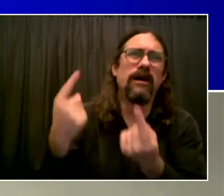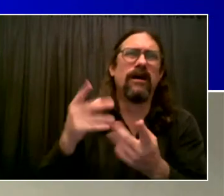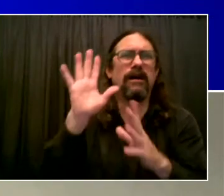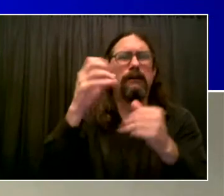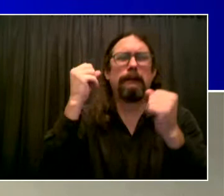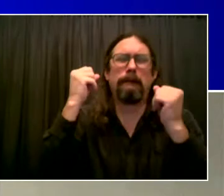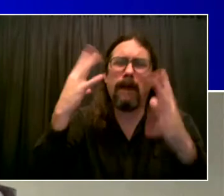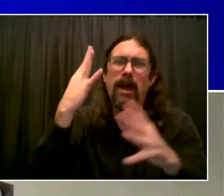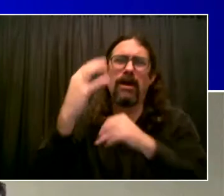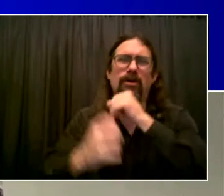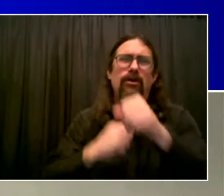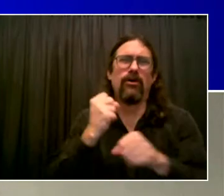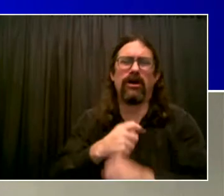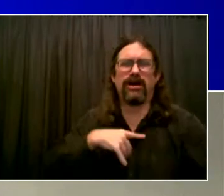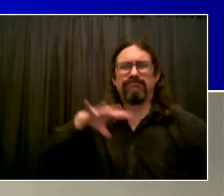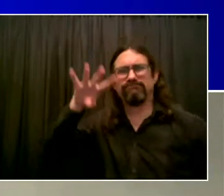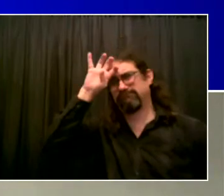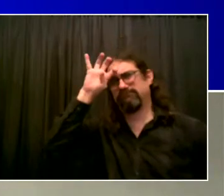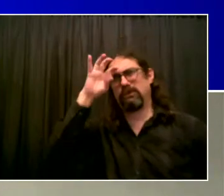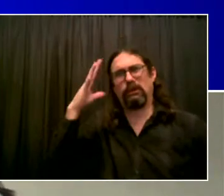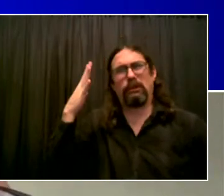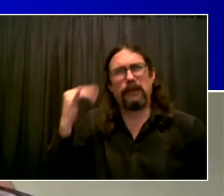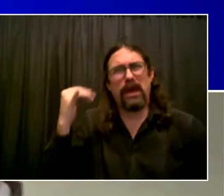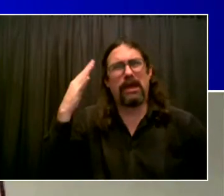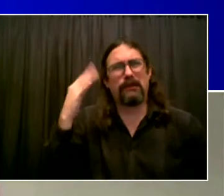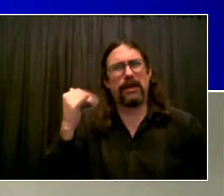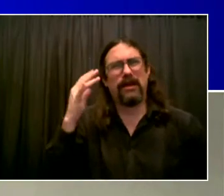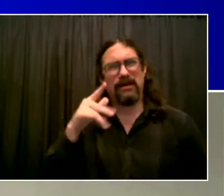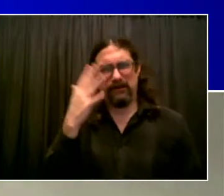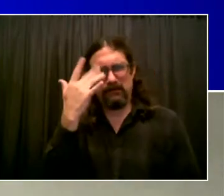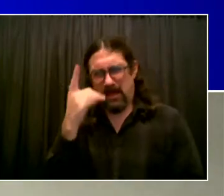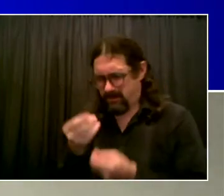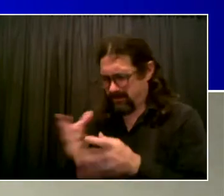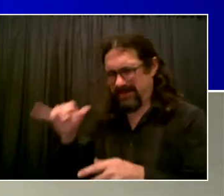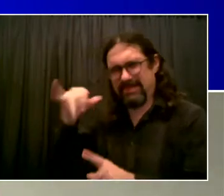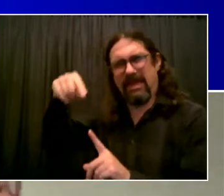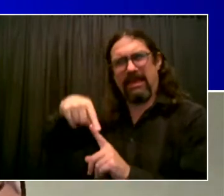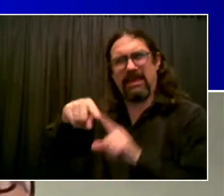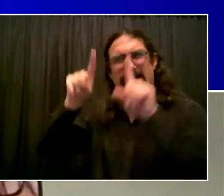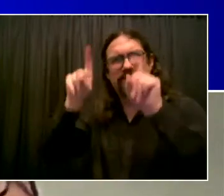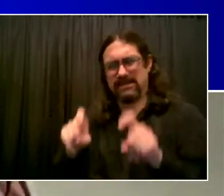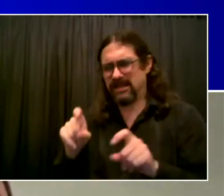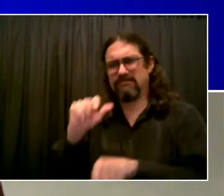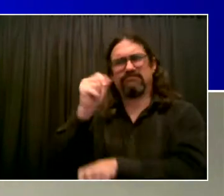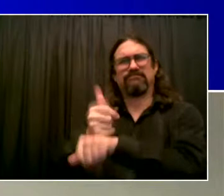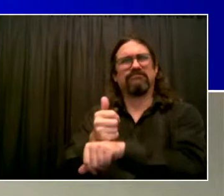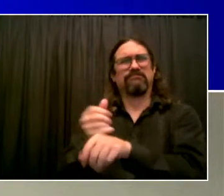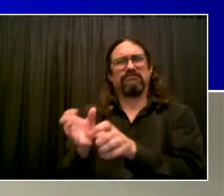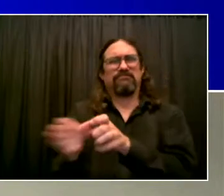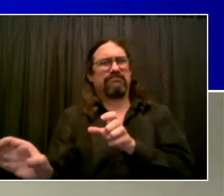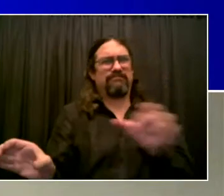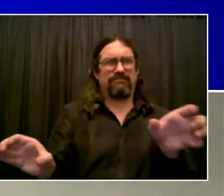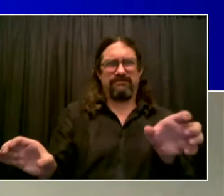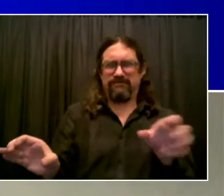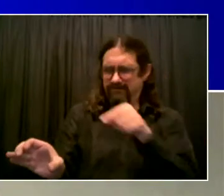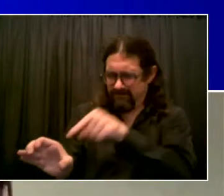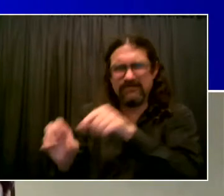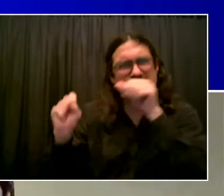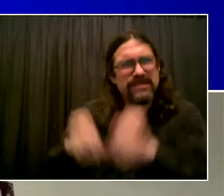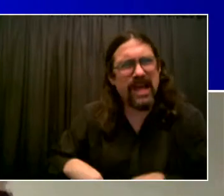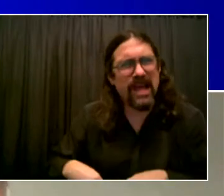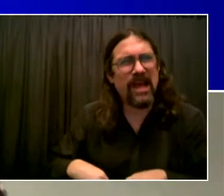years old in kindergarten and putting them in supposedly gifted and talented programs at that